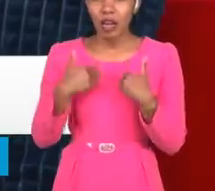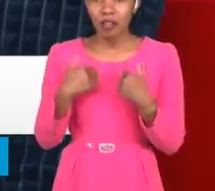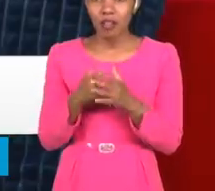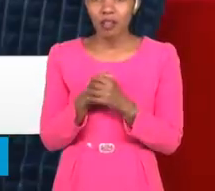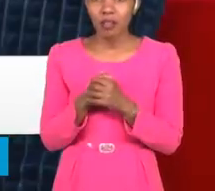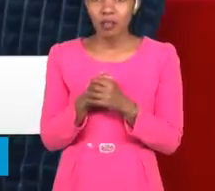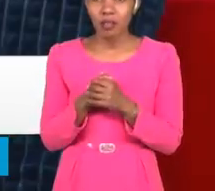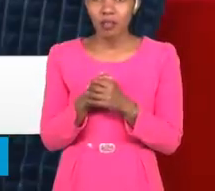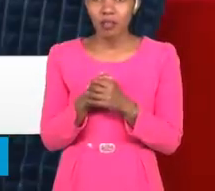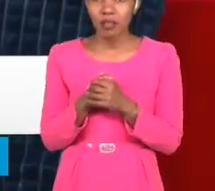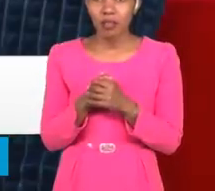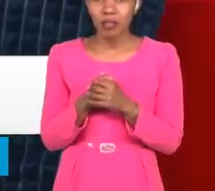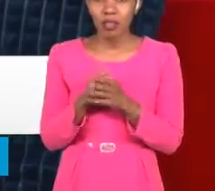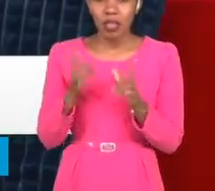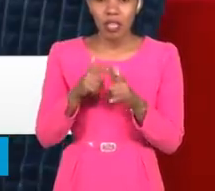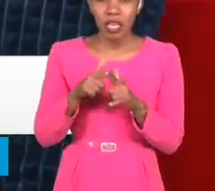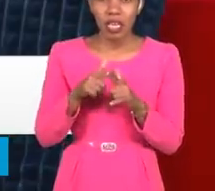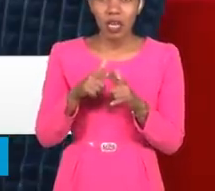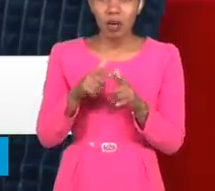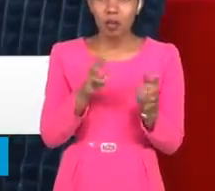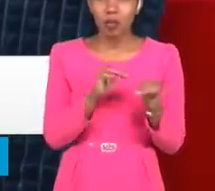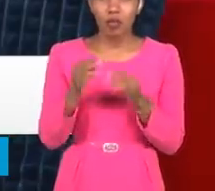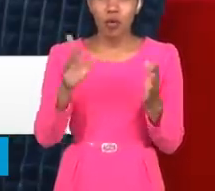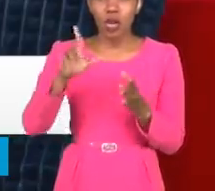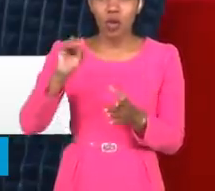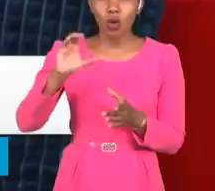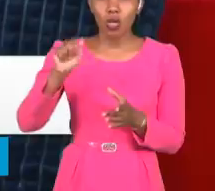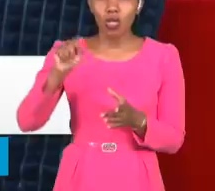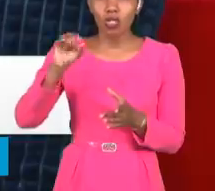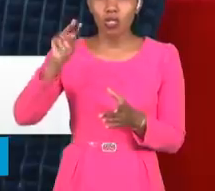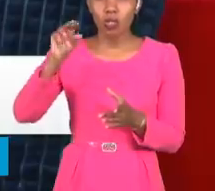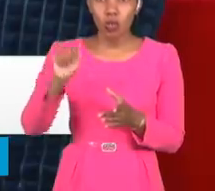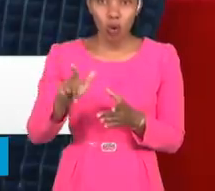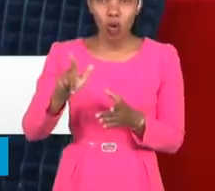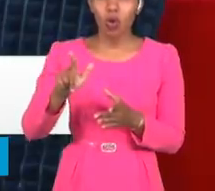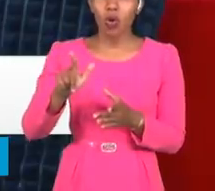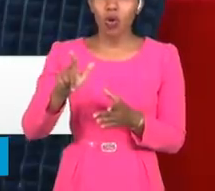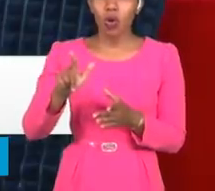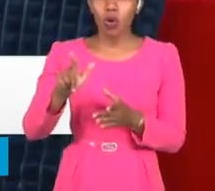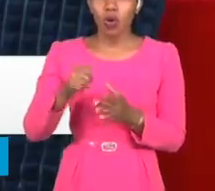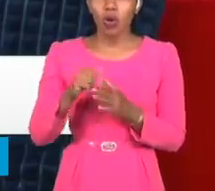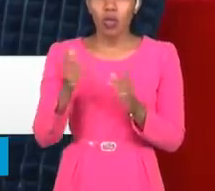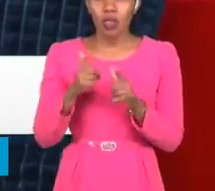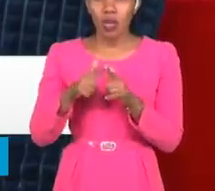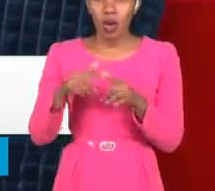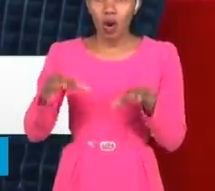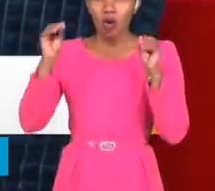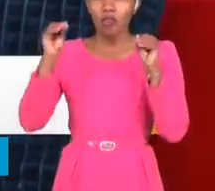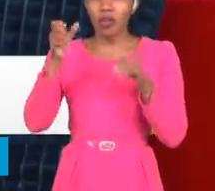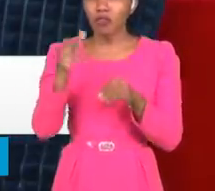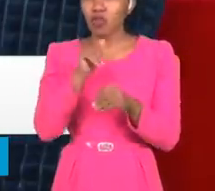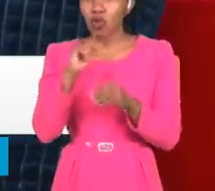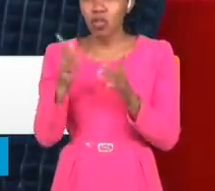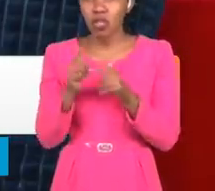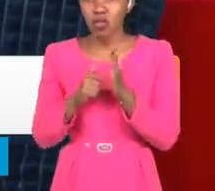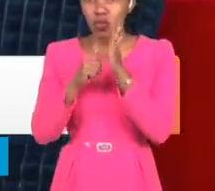Go to locational settings. Put it off. Disable. Yes. Mm-hmm. If you don't, it will show where